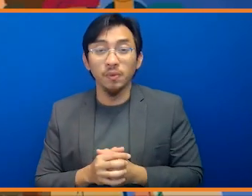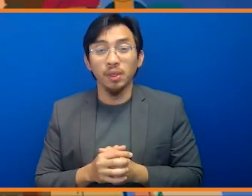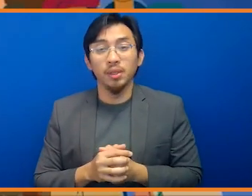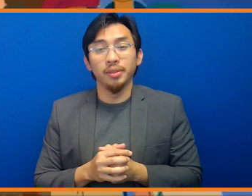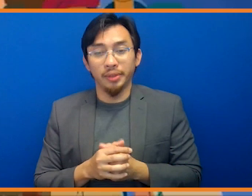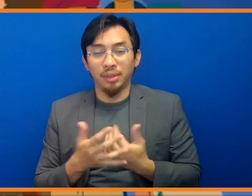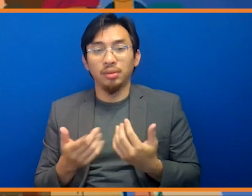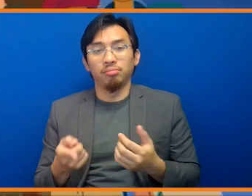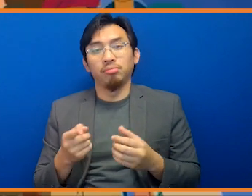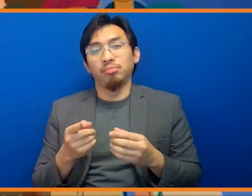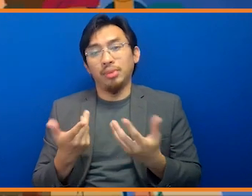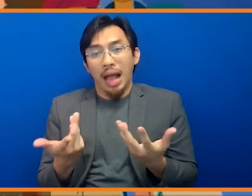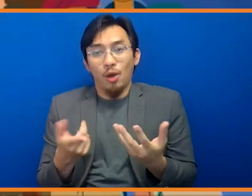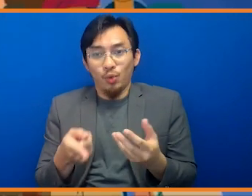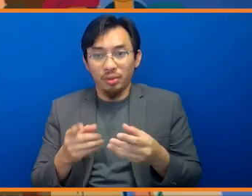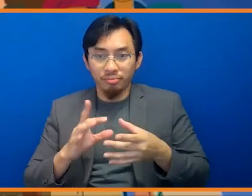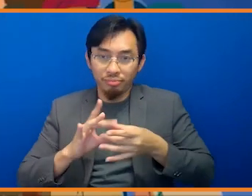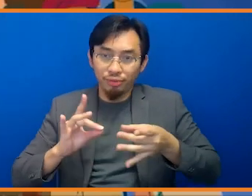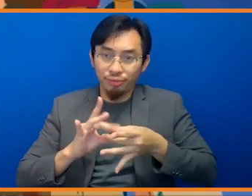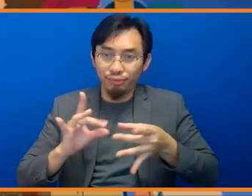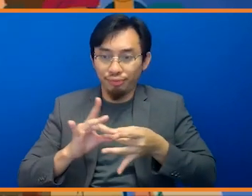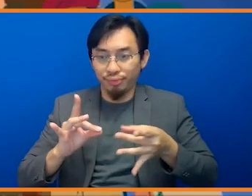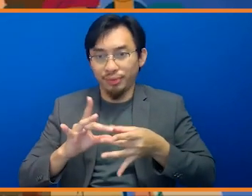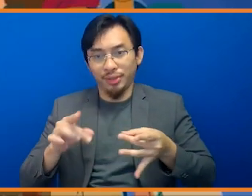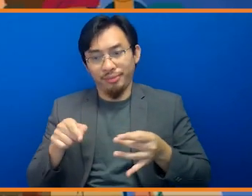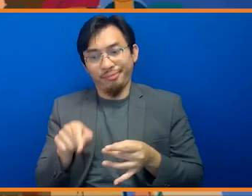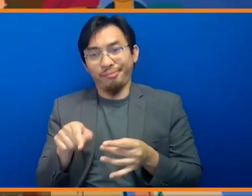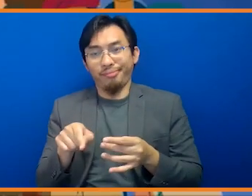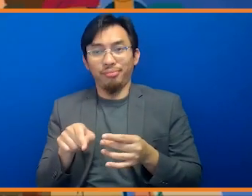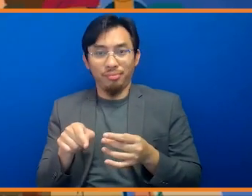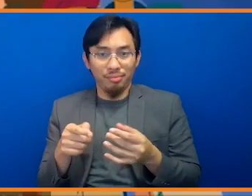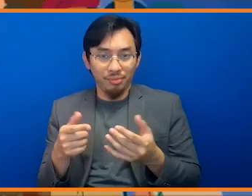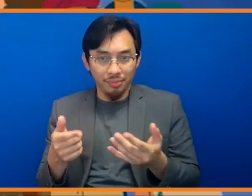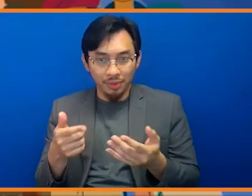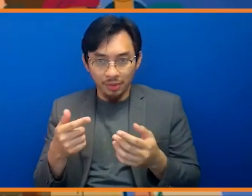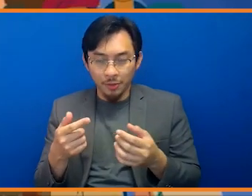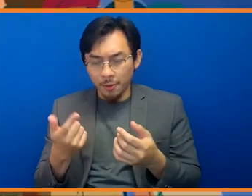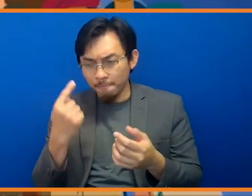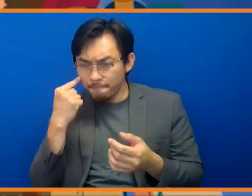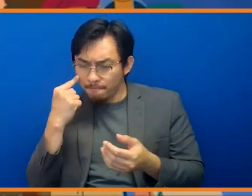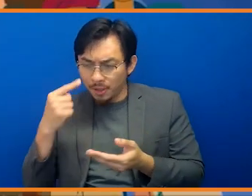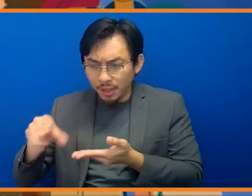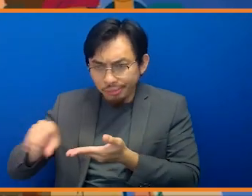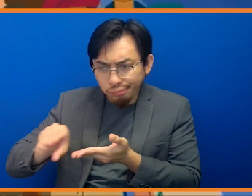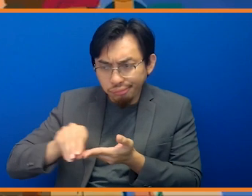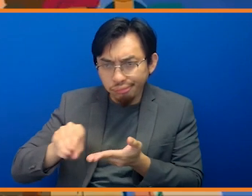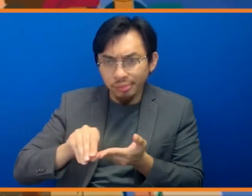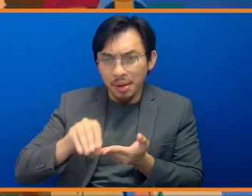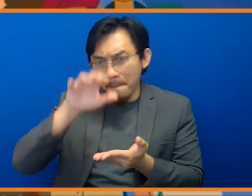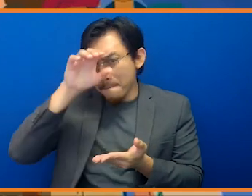How we made a narrative schema to anchor it for building collective memory.